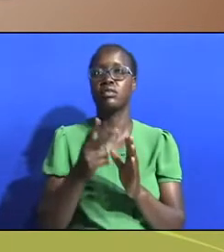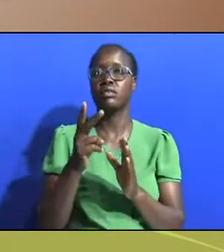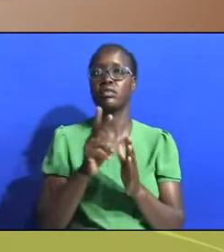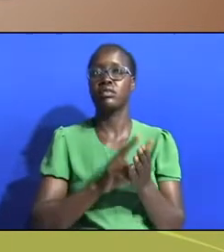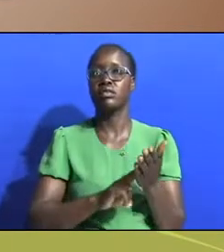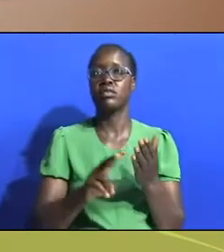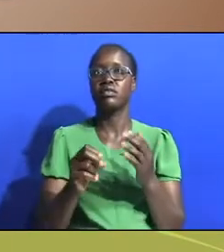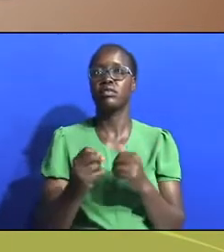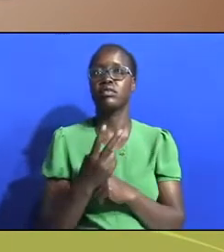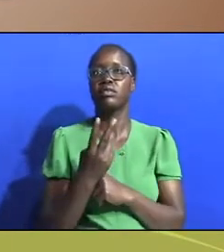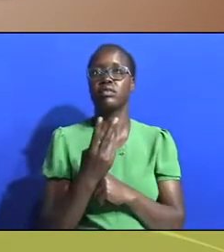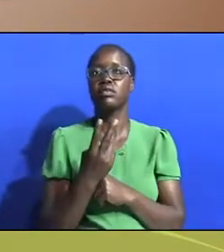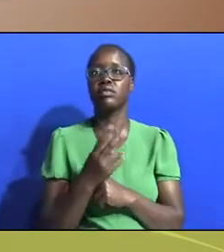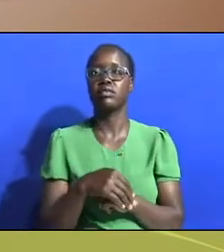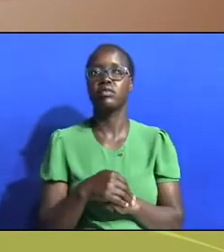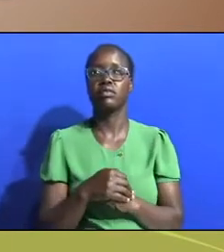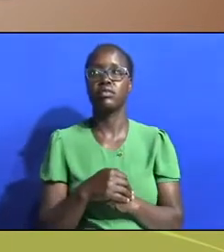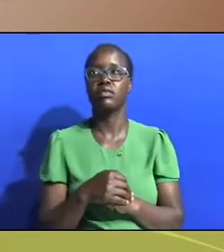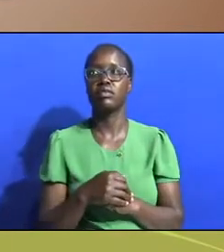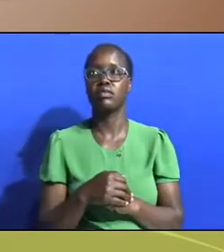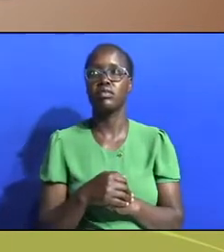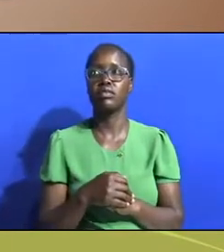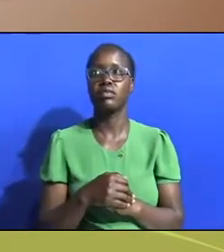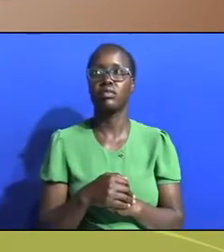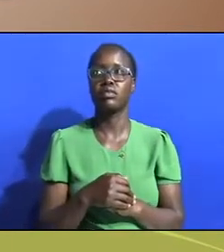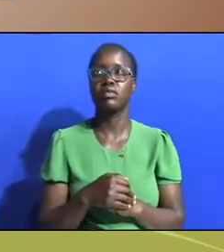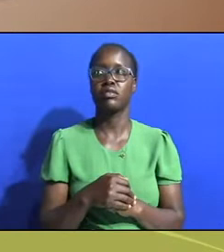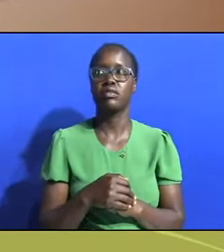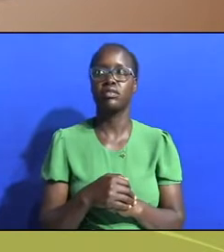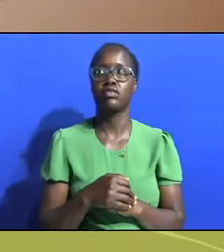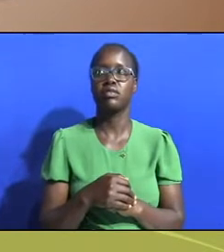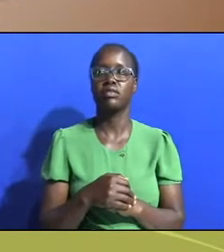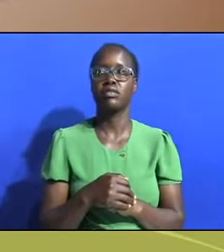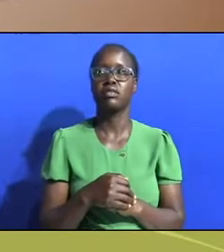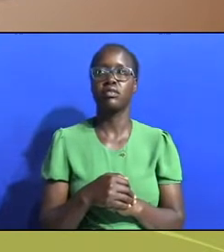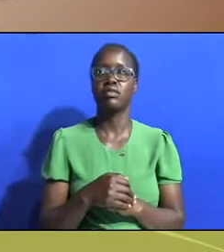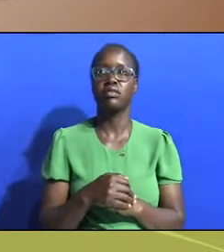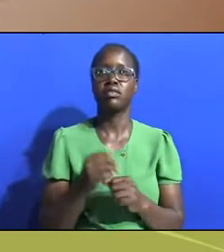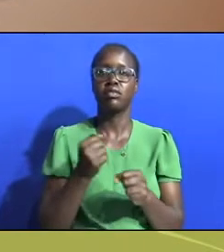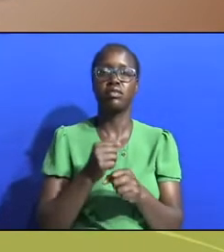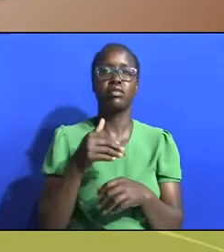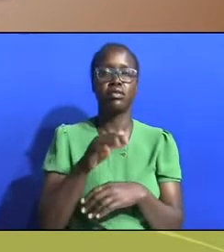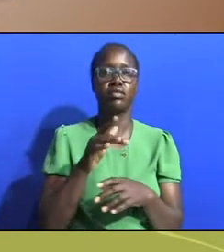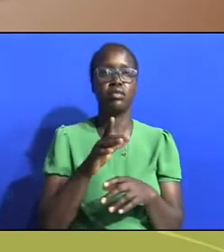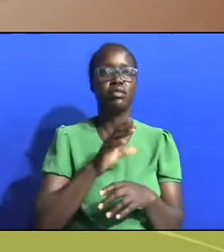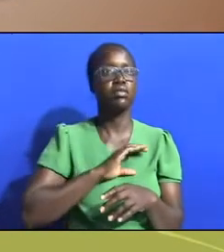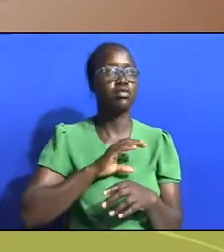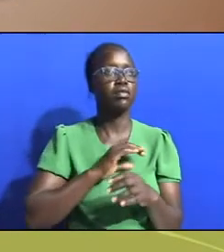2, verse 12. Okay, say it by yourselves, I hear.